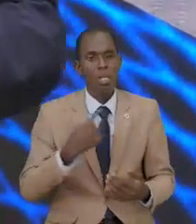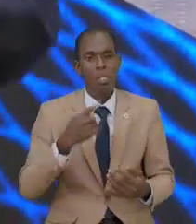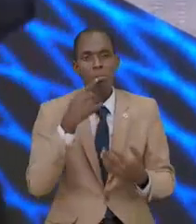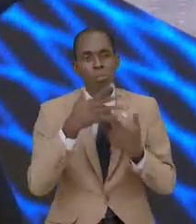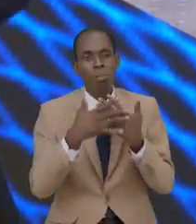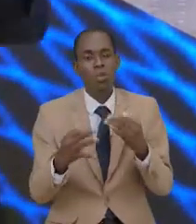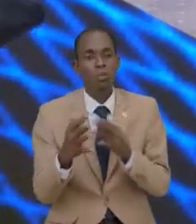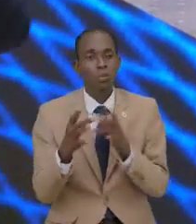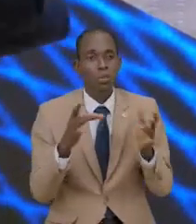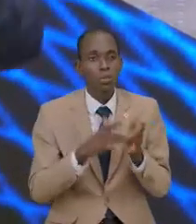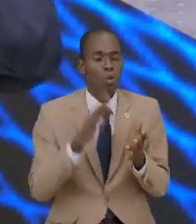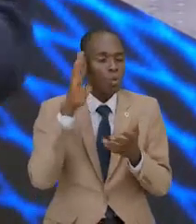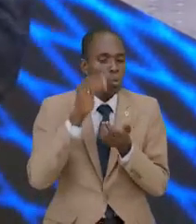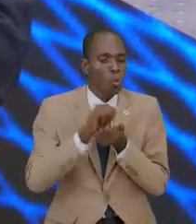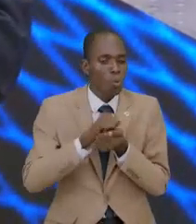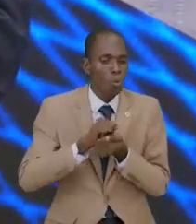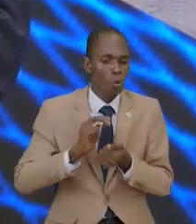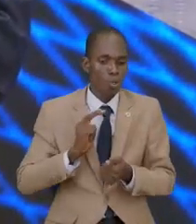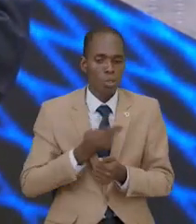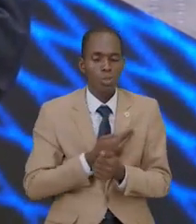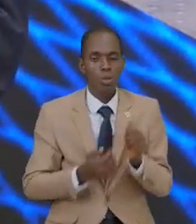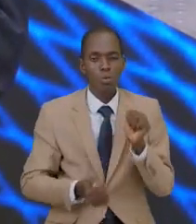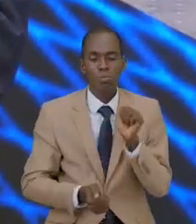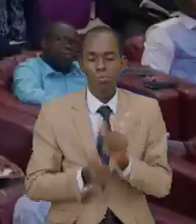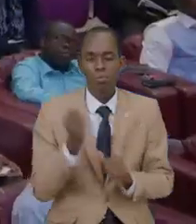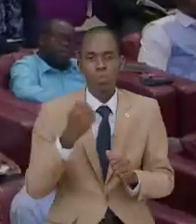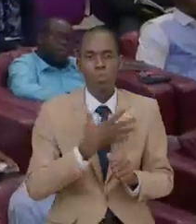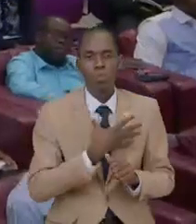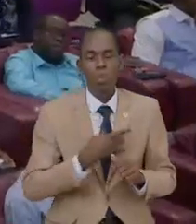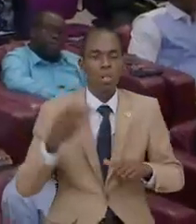Jesus will wash us whiter than snow.